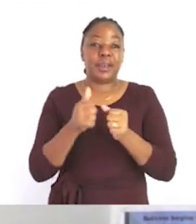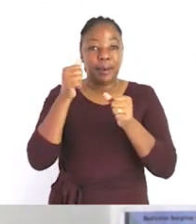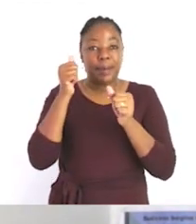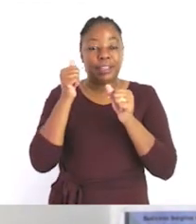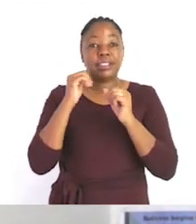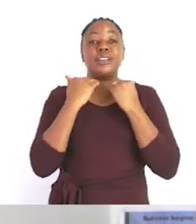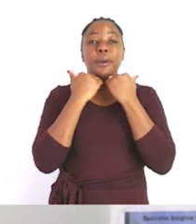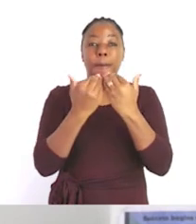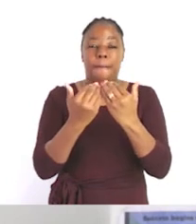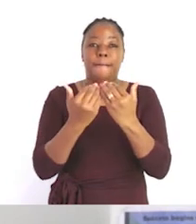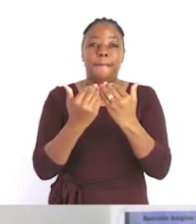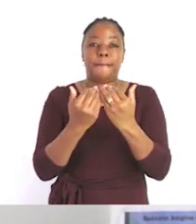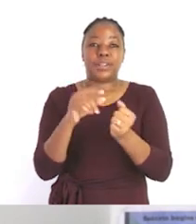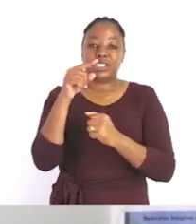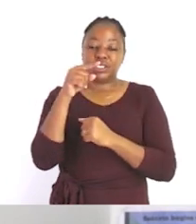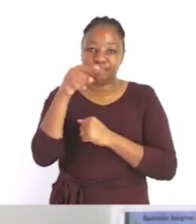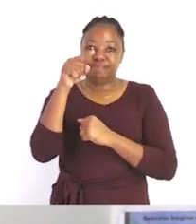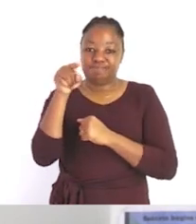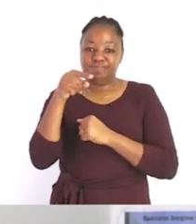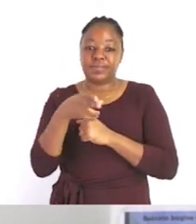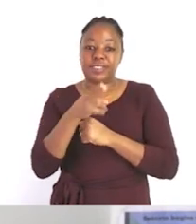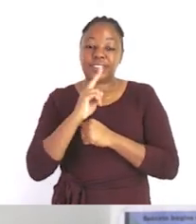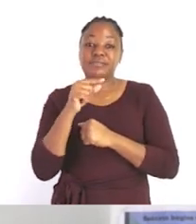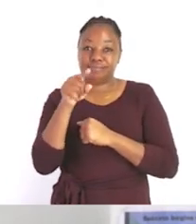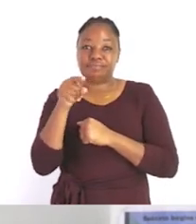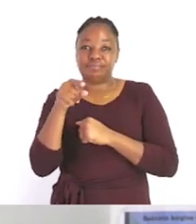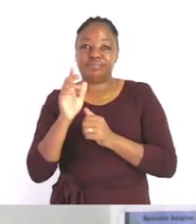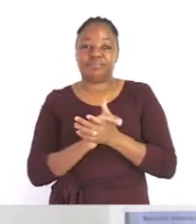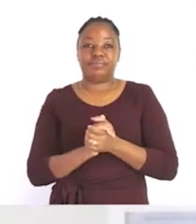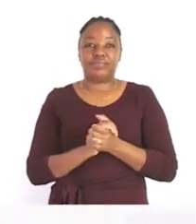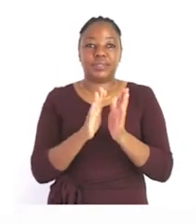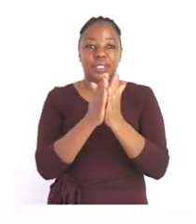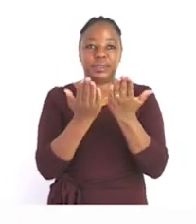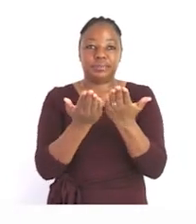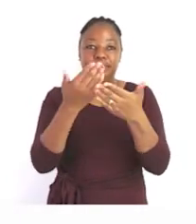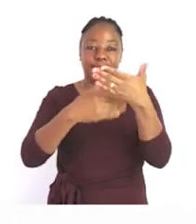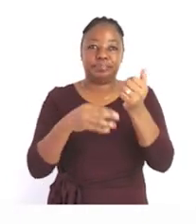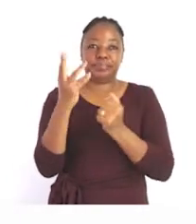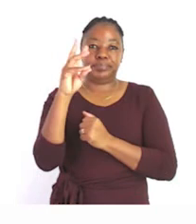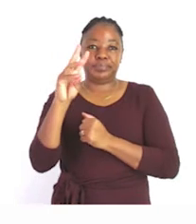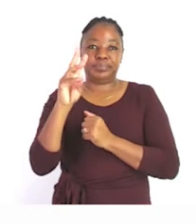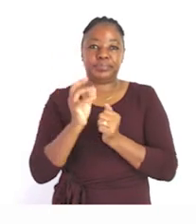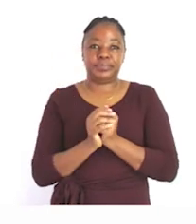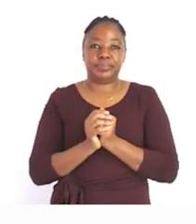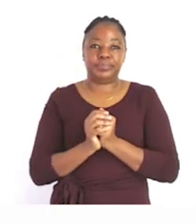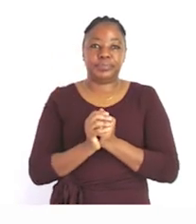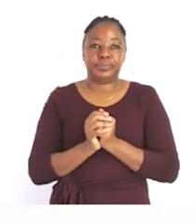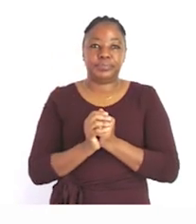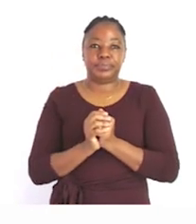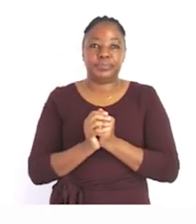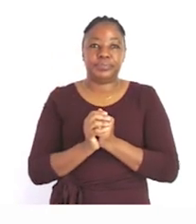than to just rush into your work. Now let's take a look at the exercise on page 6. For page 6,